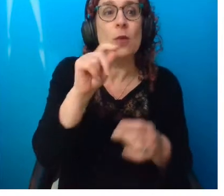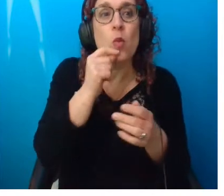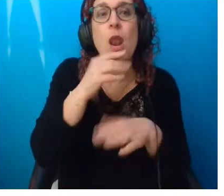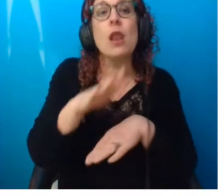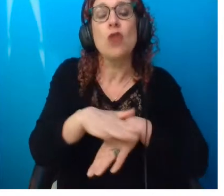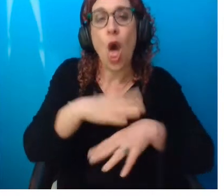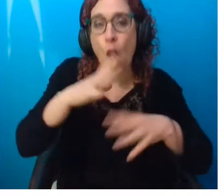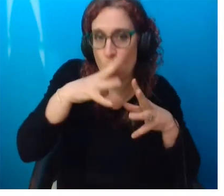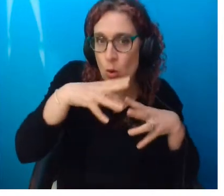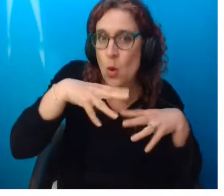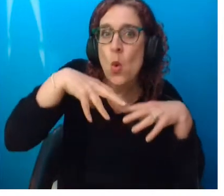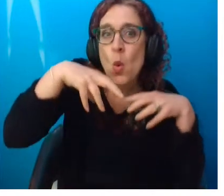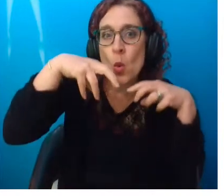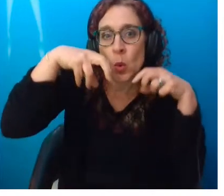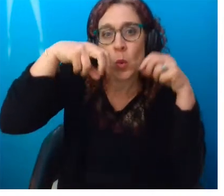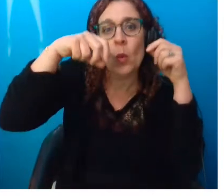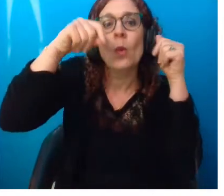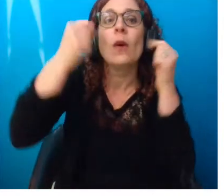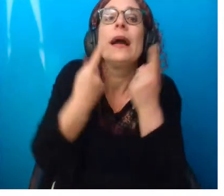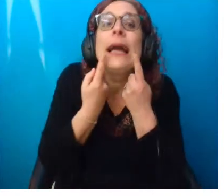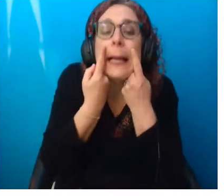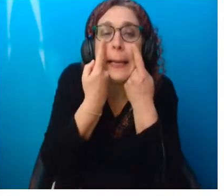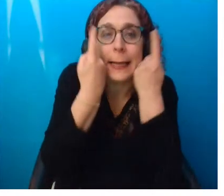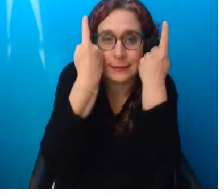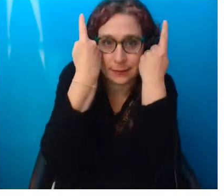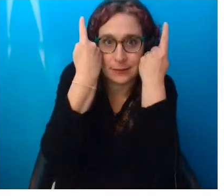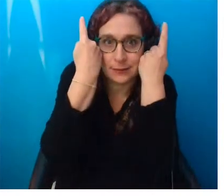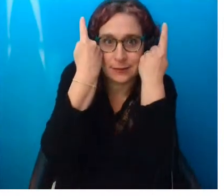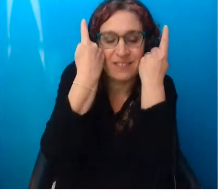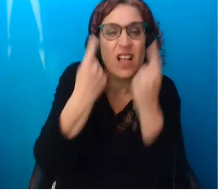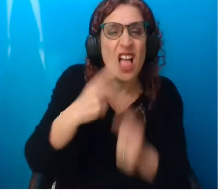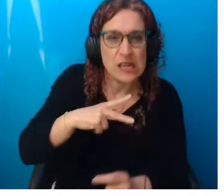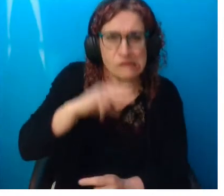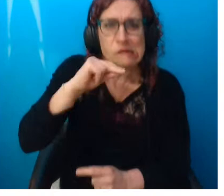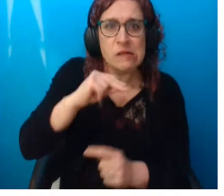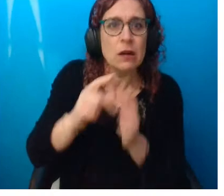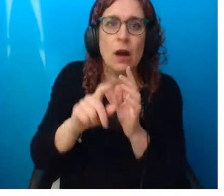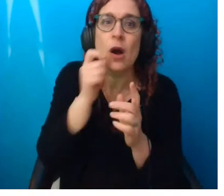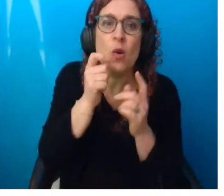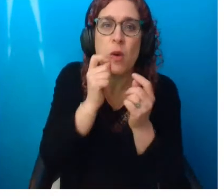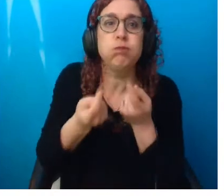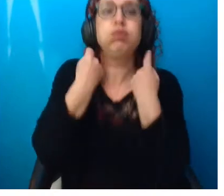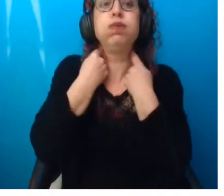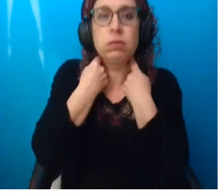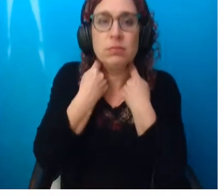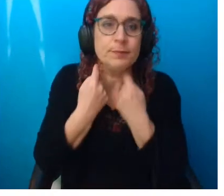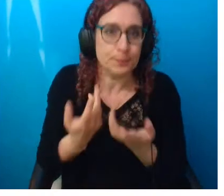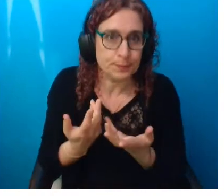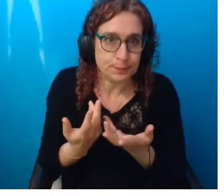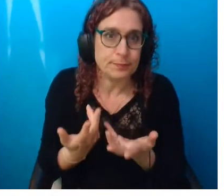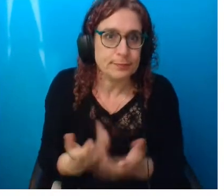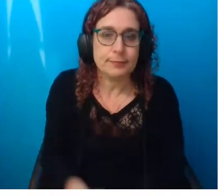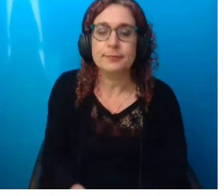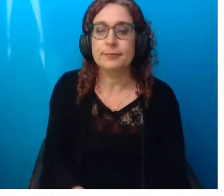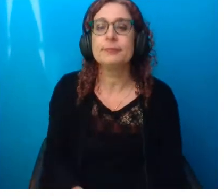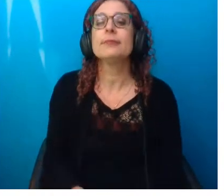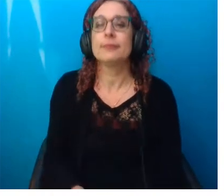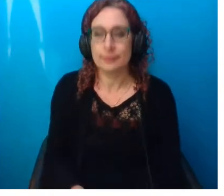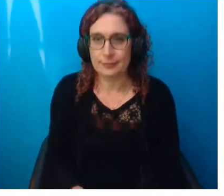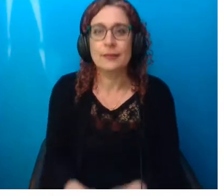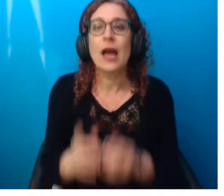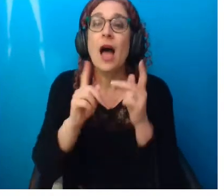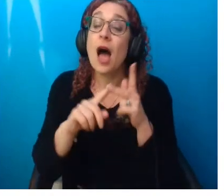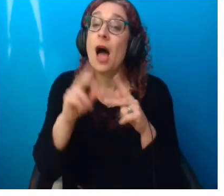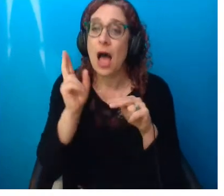If treatment, or the other thing to say about nasal corticosteroids, you need